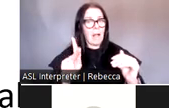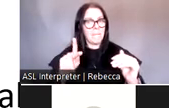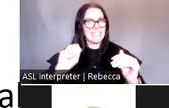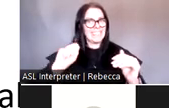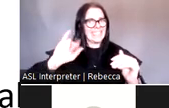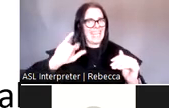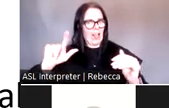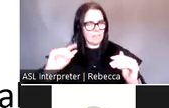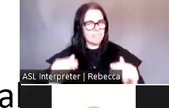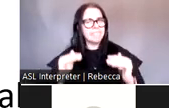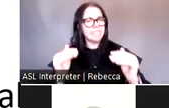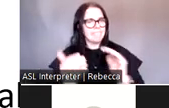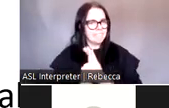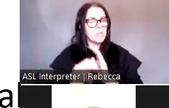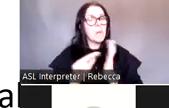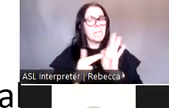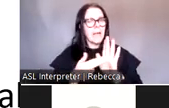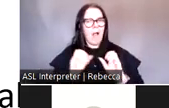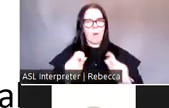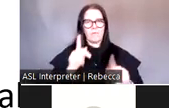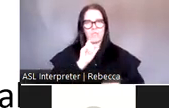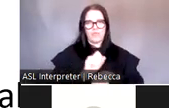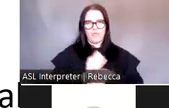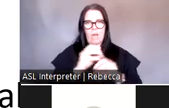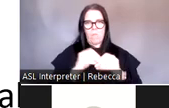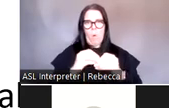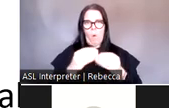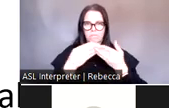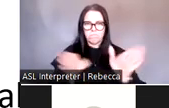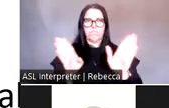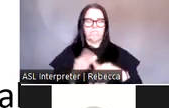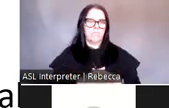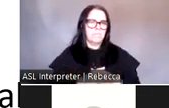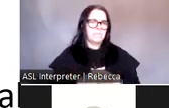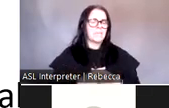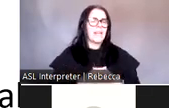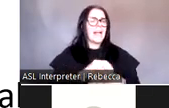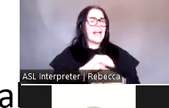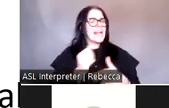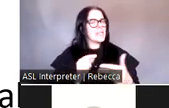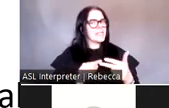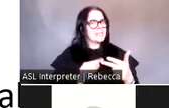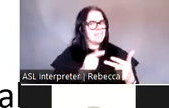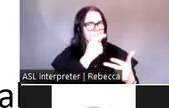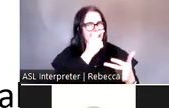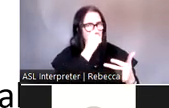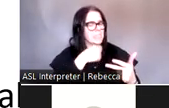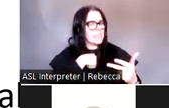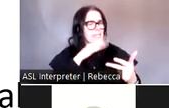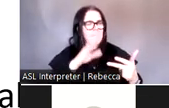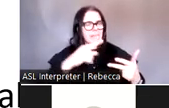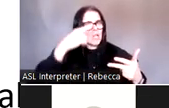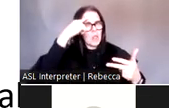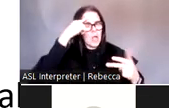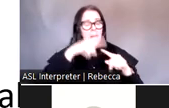to improve their job opportunities. And then an interesting one that I hadn't really thought of, but makes perfect sense, is this third one that I